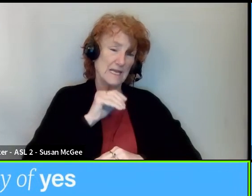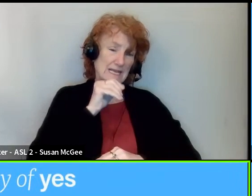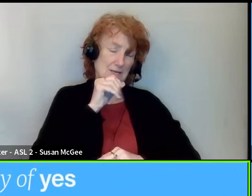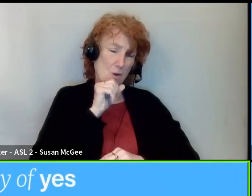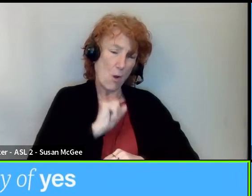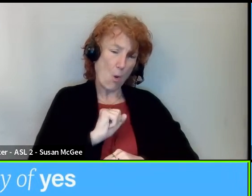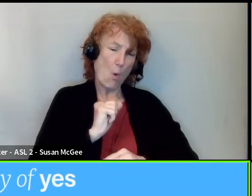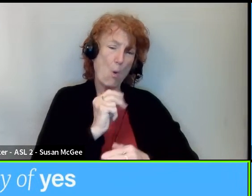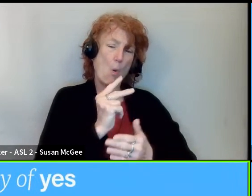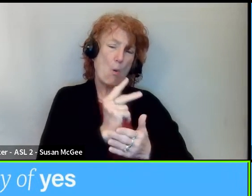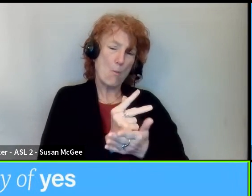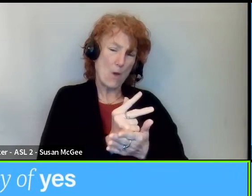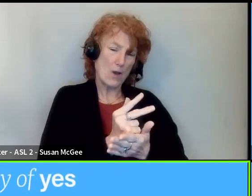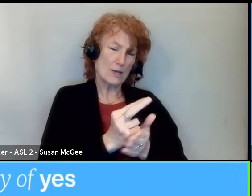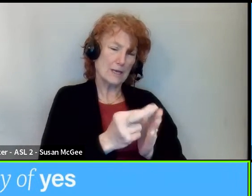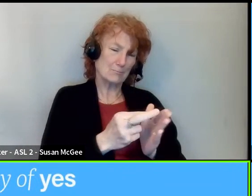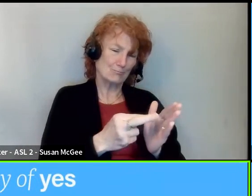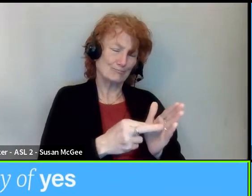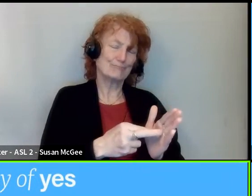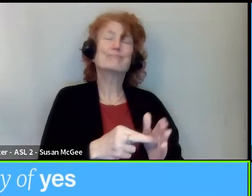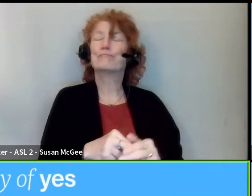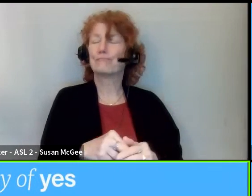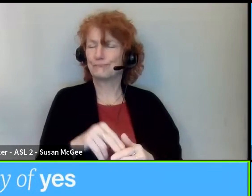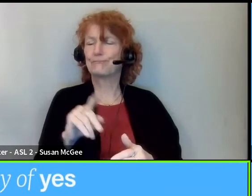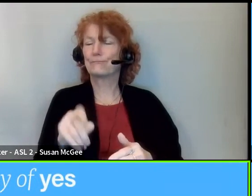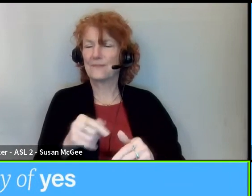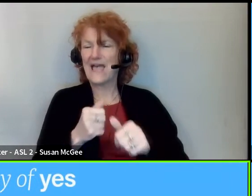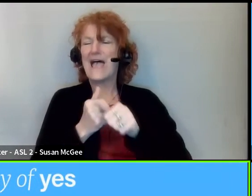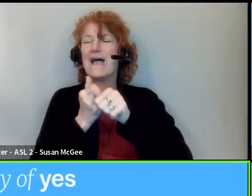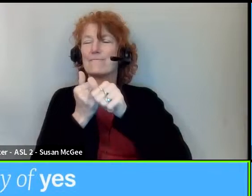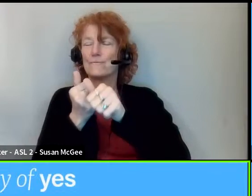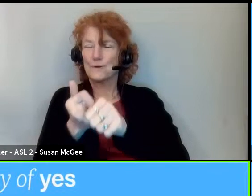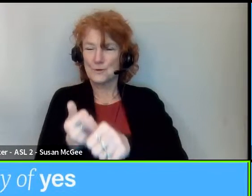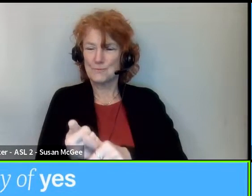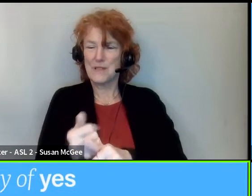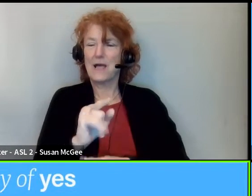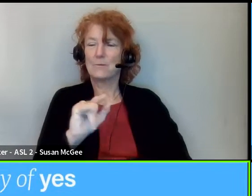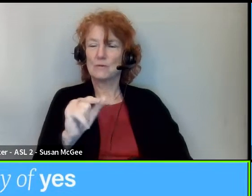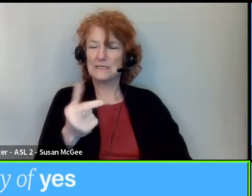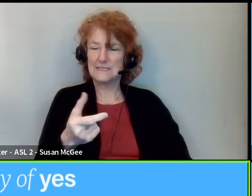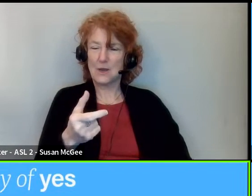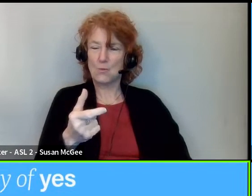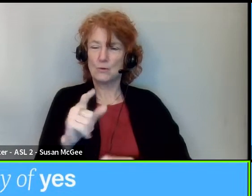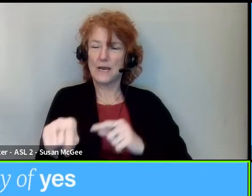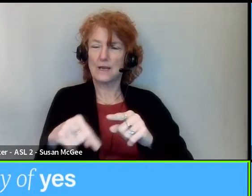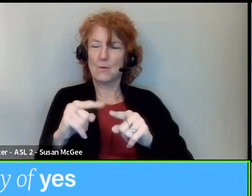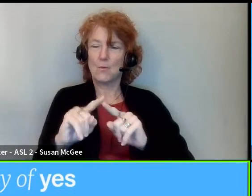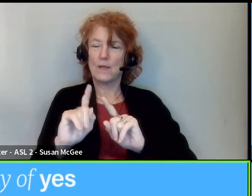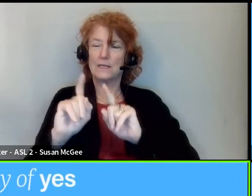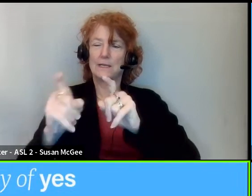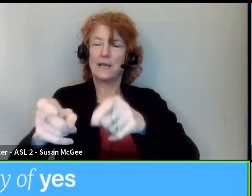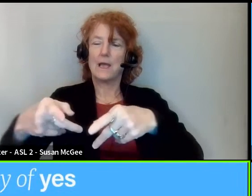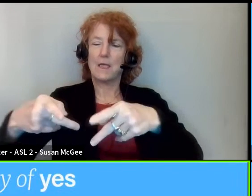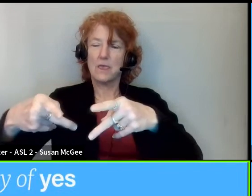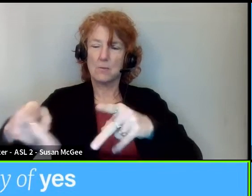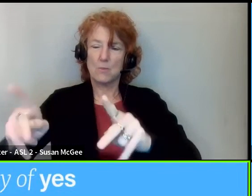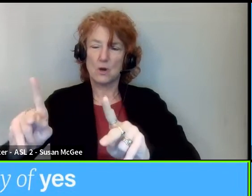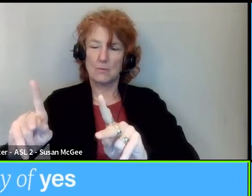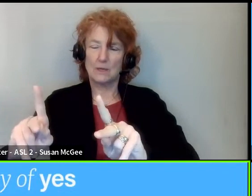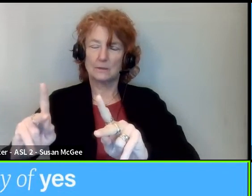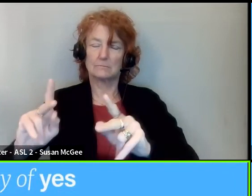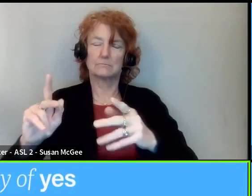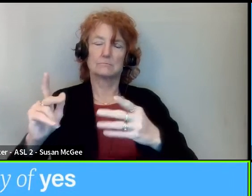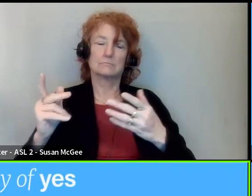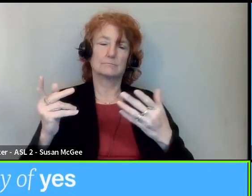have to comply with zoning at the time that they're permitted. So existing buildings, including ones that will be constructed by the time that